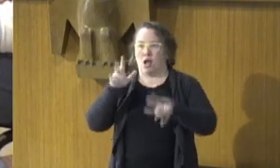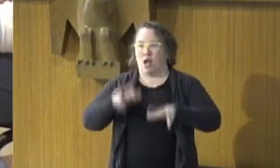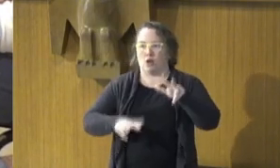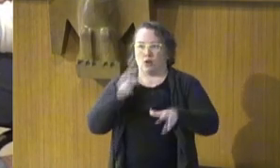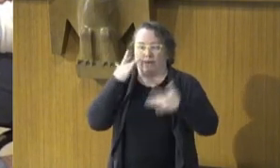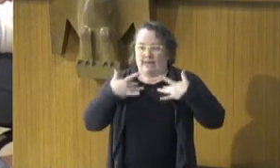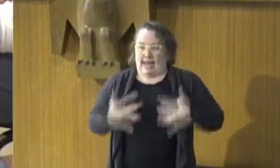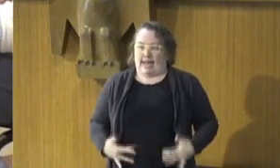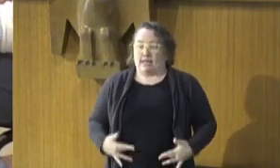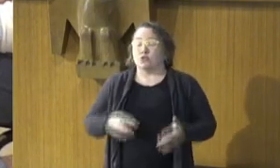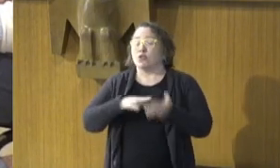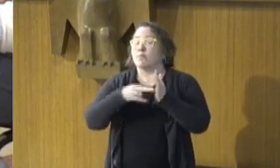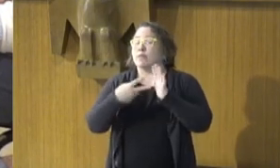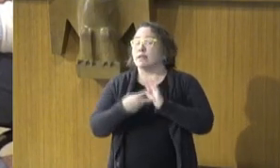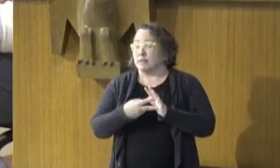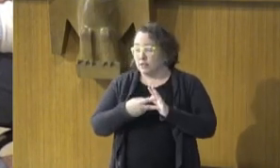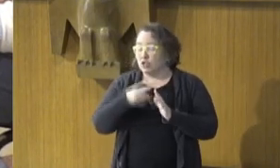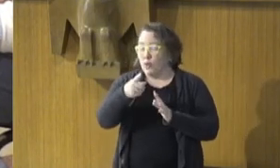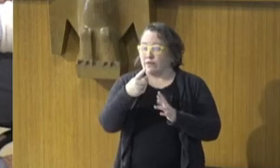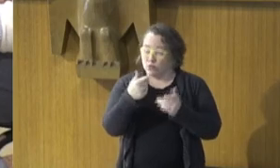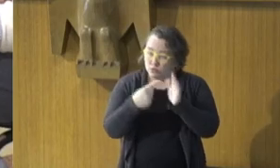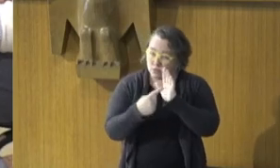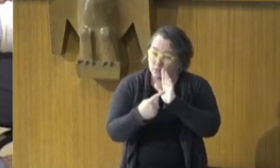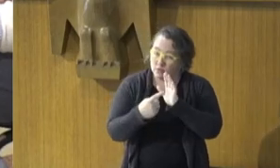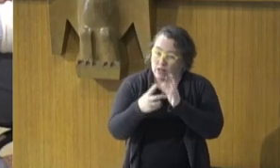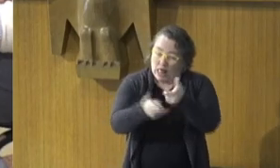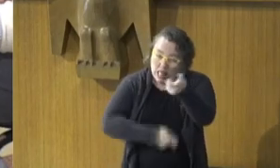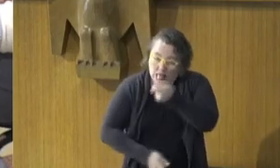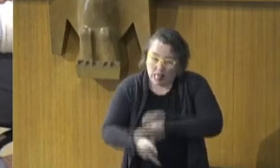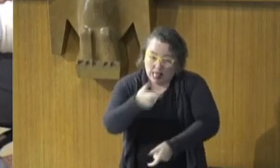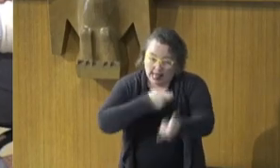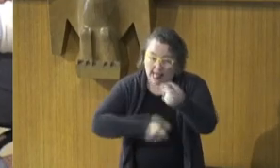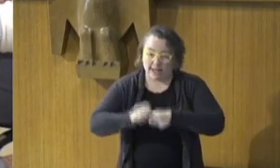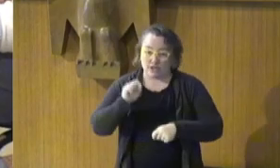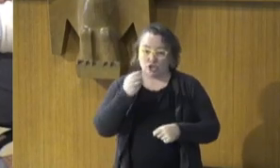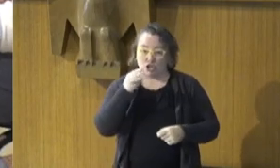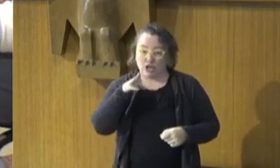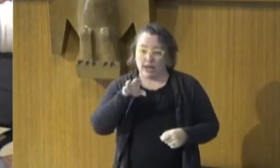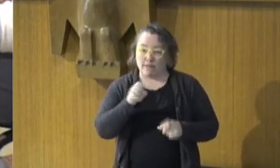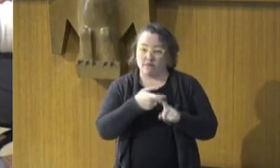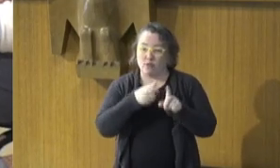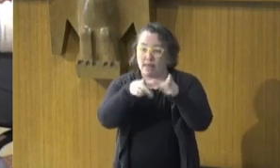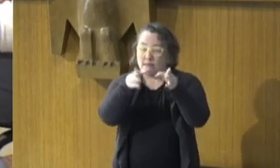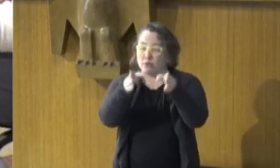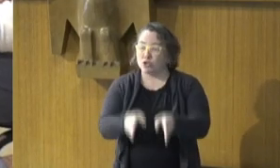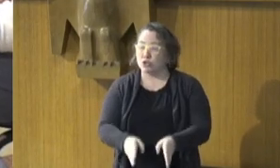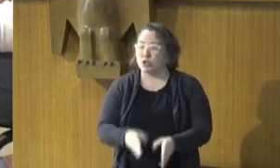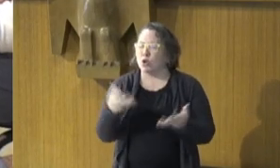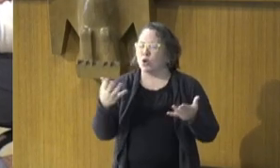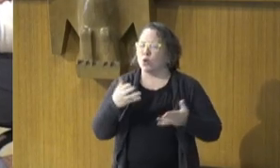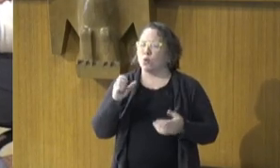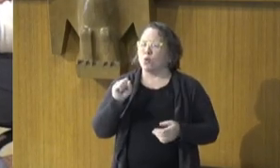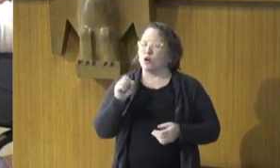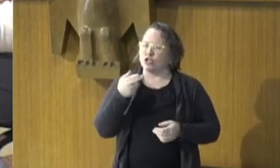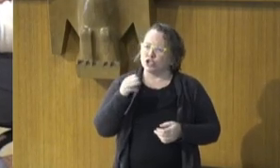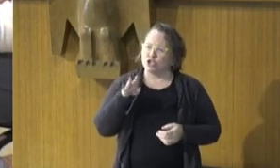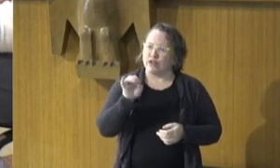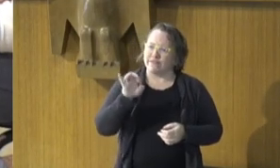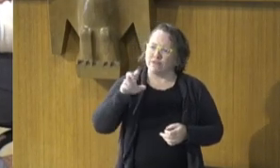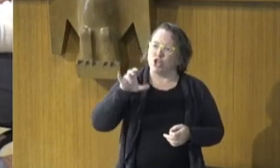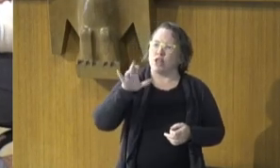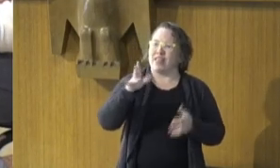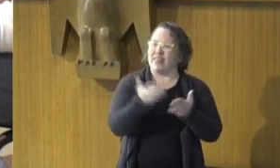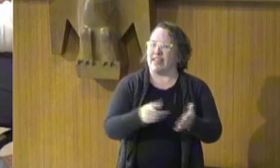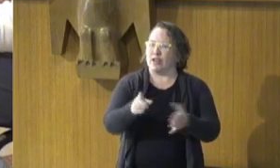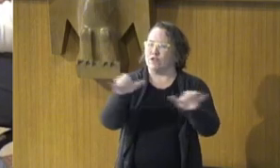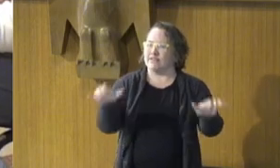shame of this interaction from your enemy. It's sort of this nonviolent resistance showing, like, what a shameful thing you've done to me by stealing